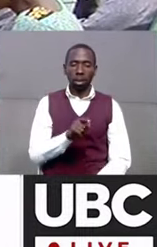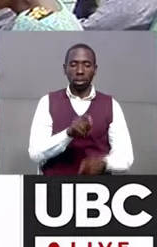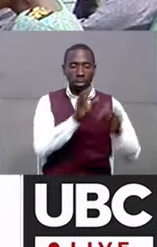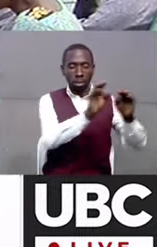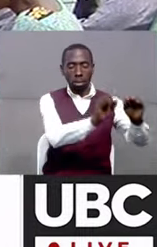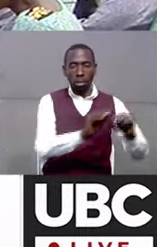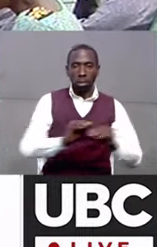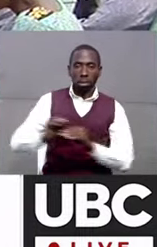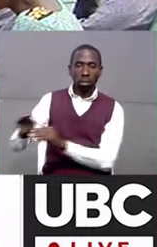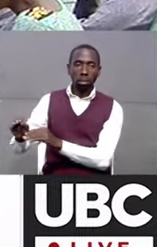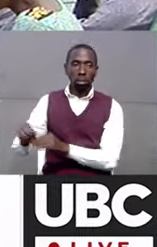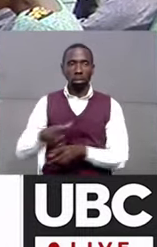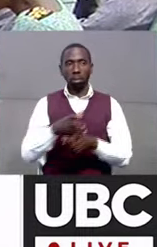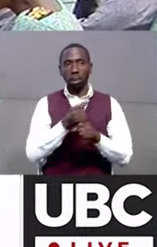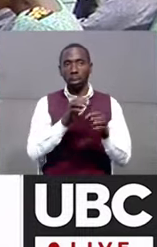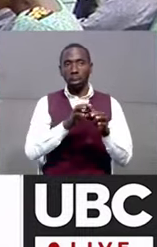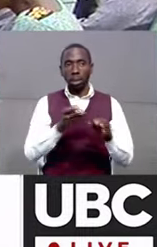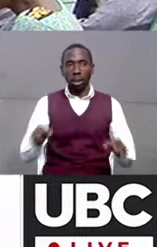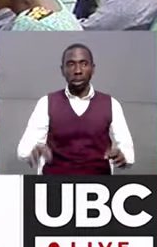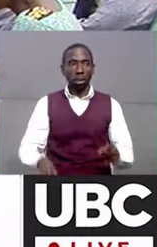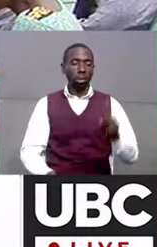from